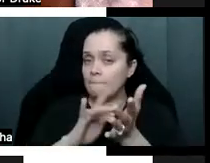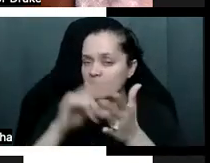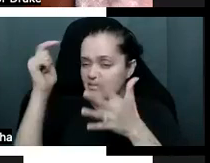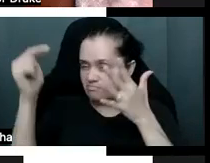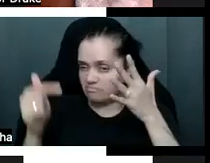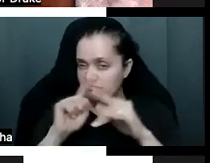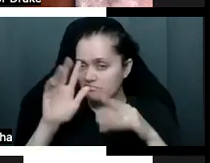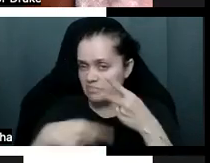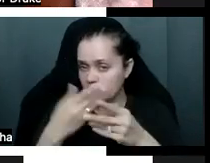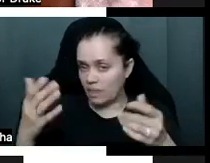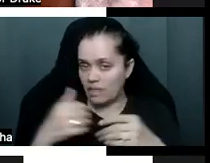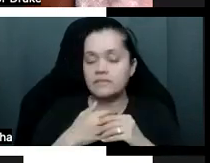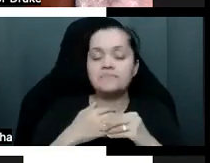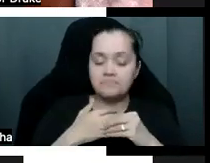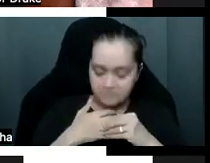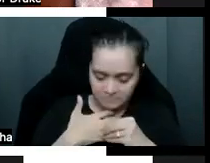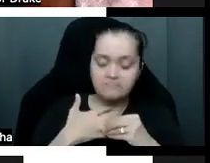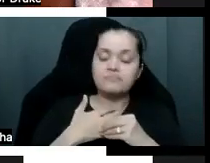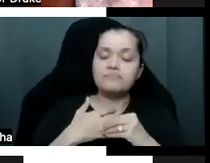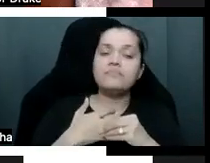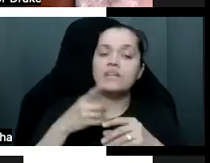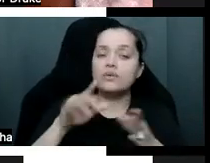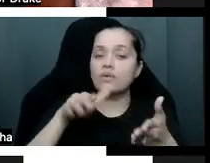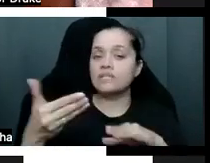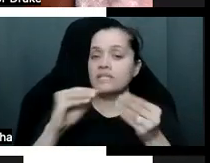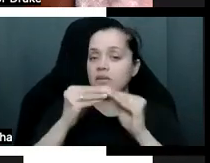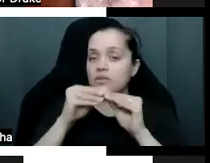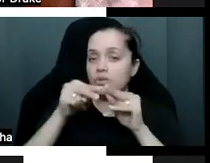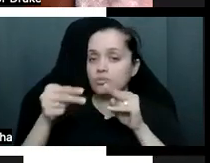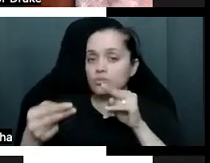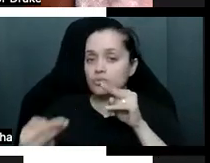of things. Okay, so the death rate was going down.